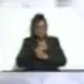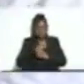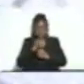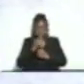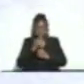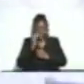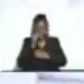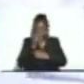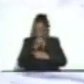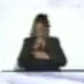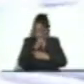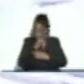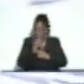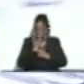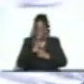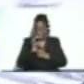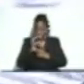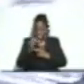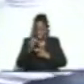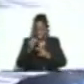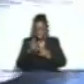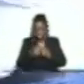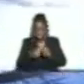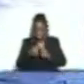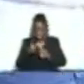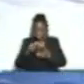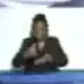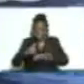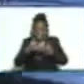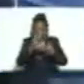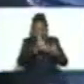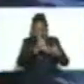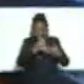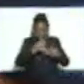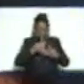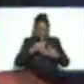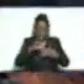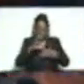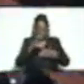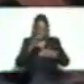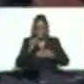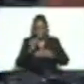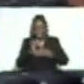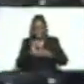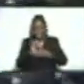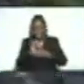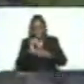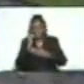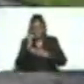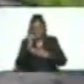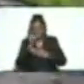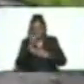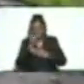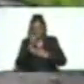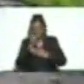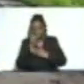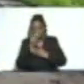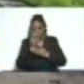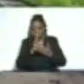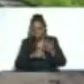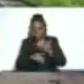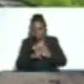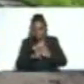She's utilizing her green thumbs to participate in Disney Cruise Line's micro gardens and school farming project. To know that